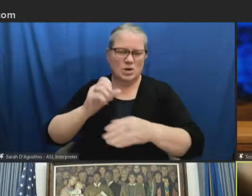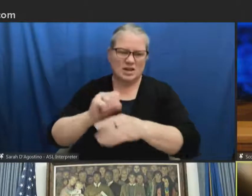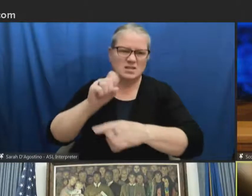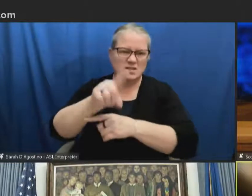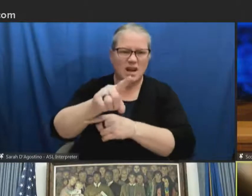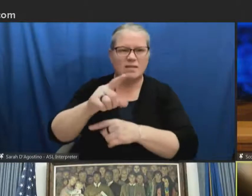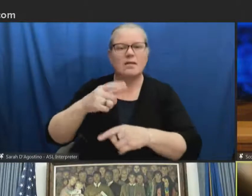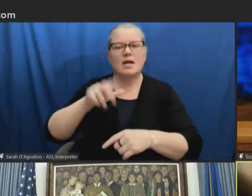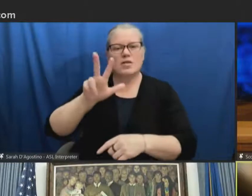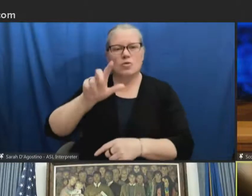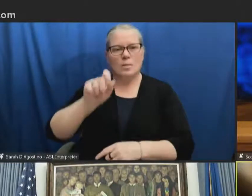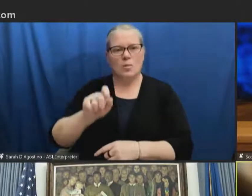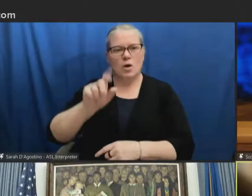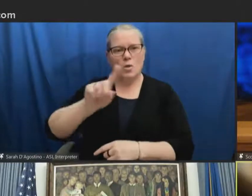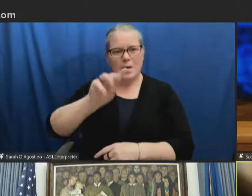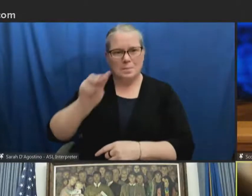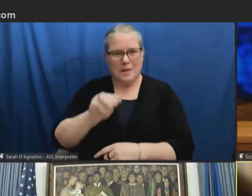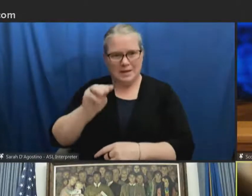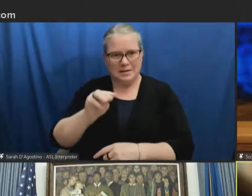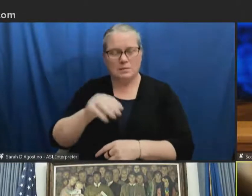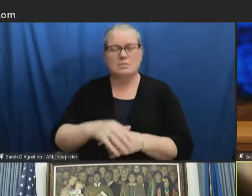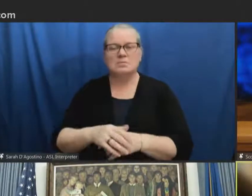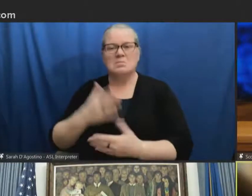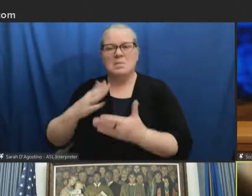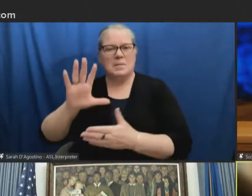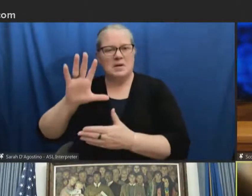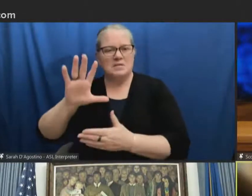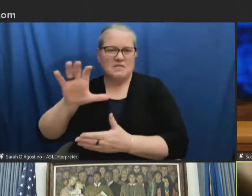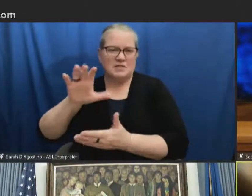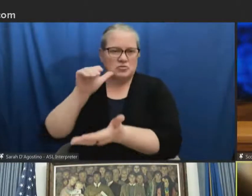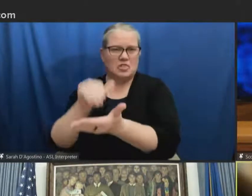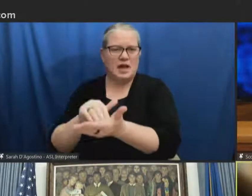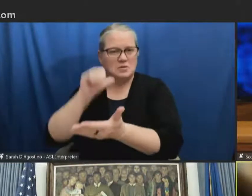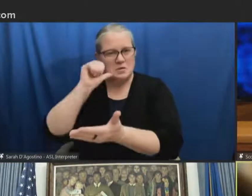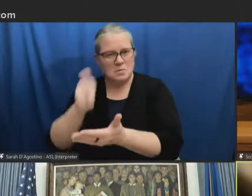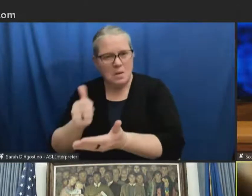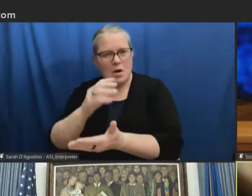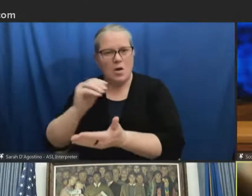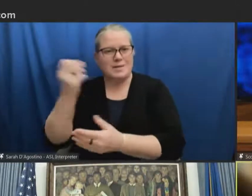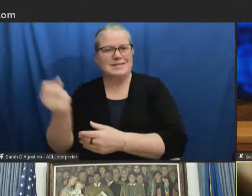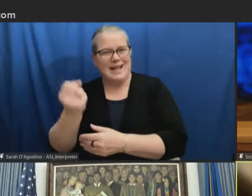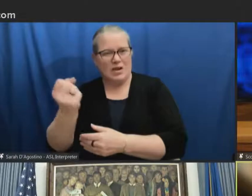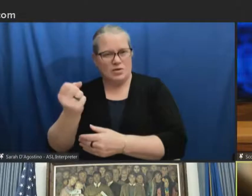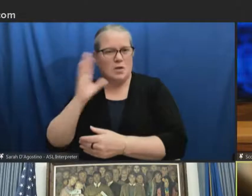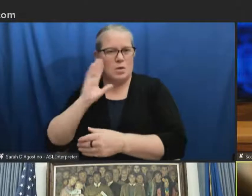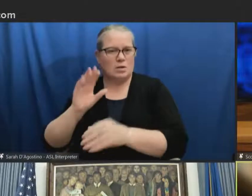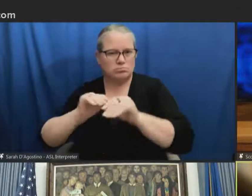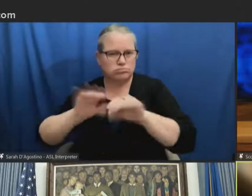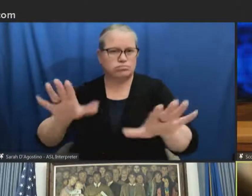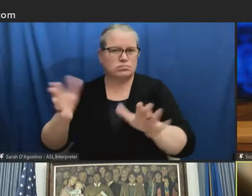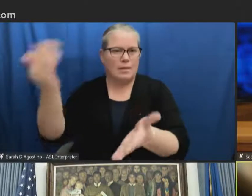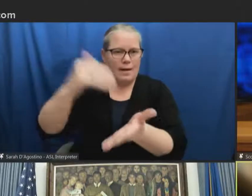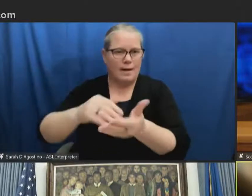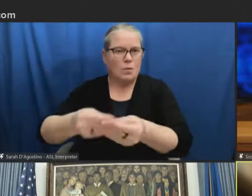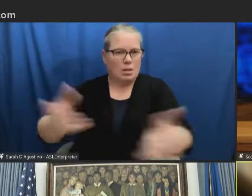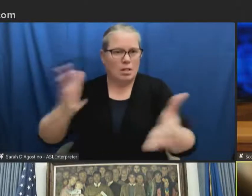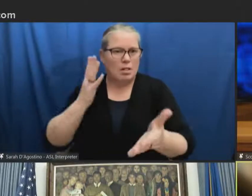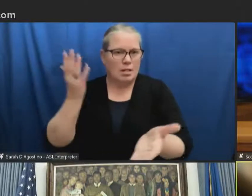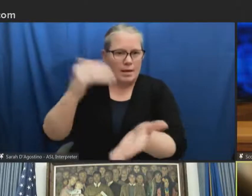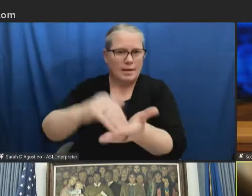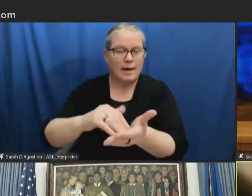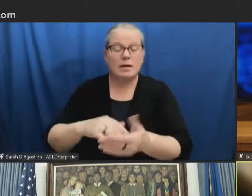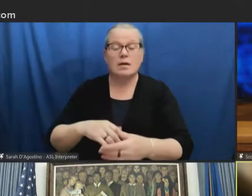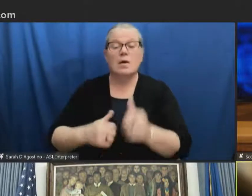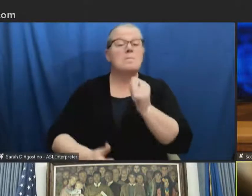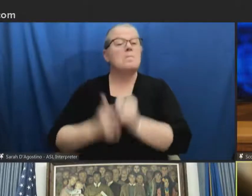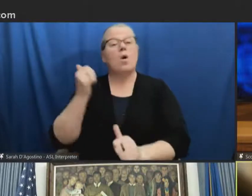another 500,000 going out between tomorrow and Saturday. The two biggest categories by far are K through 12 has gotten about 1.4